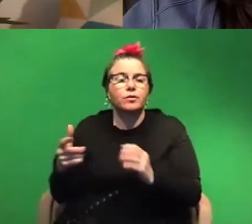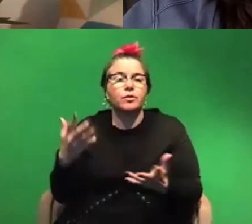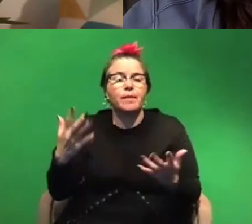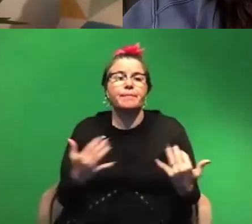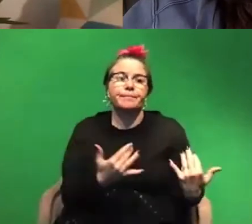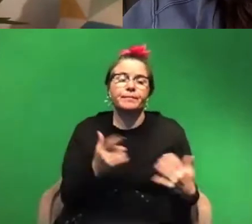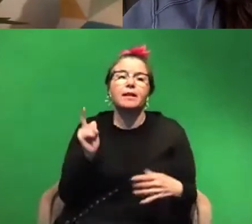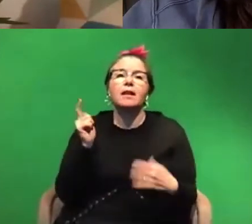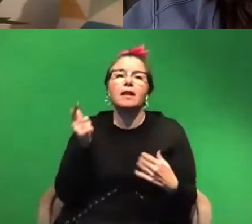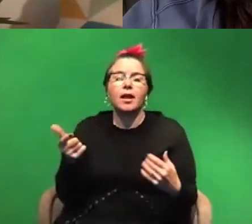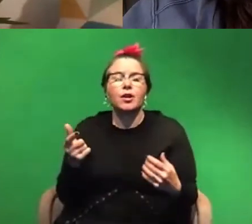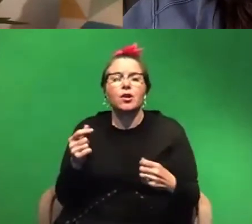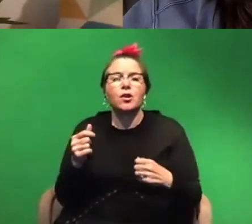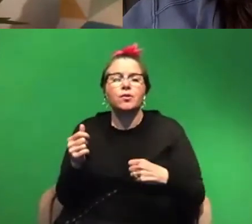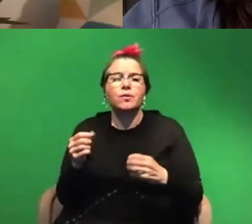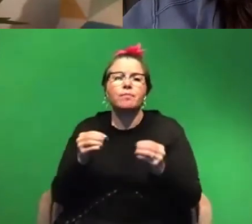are